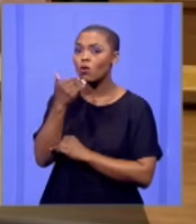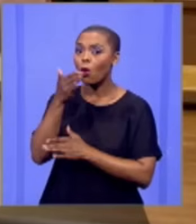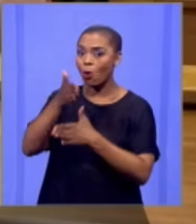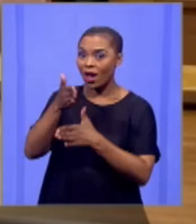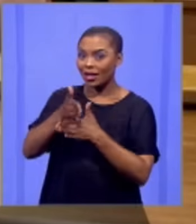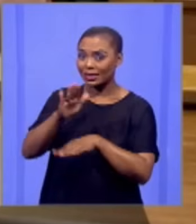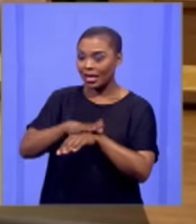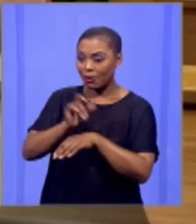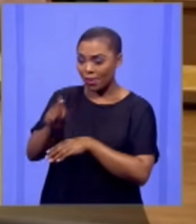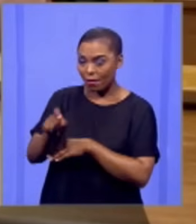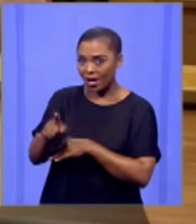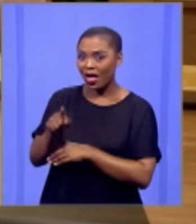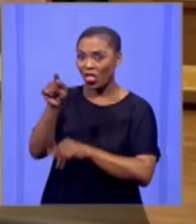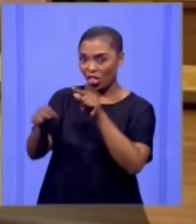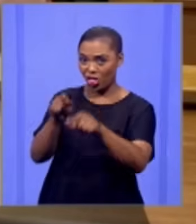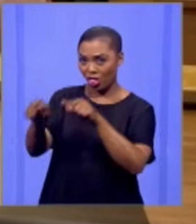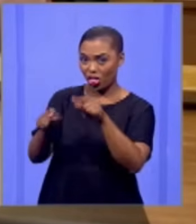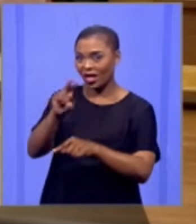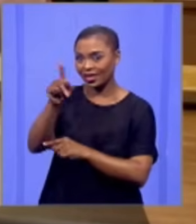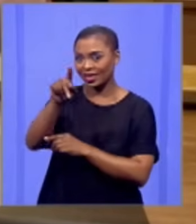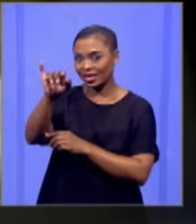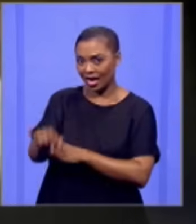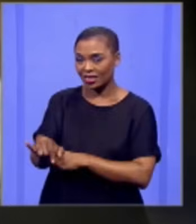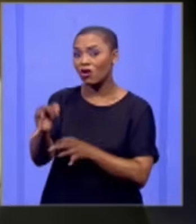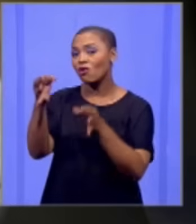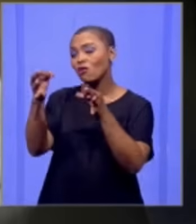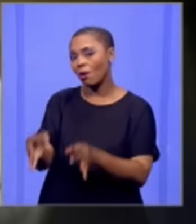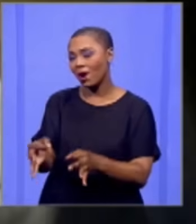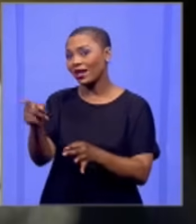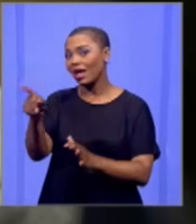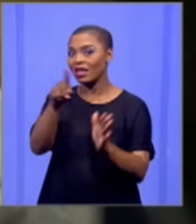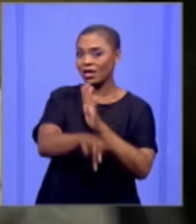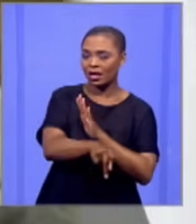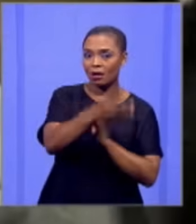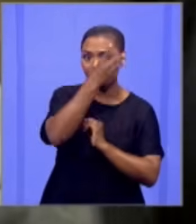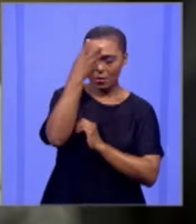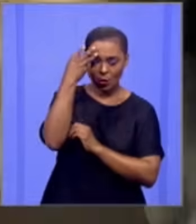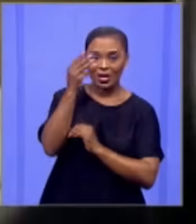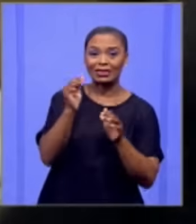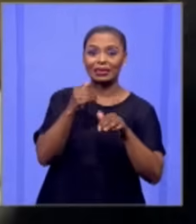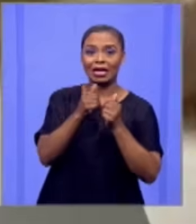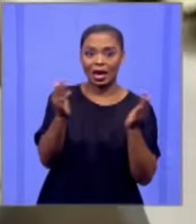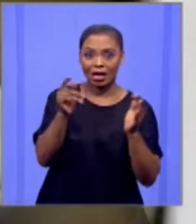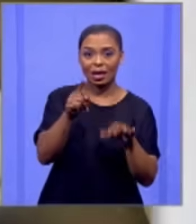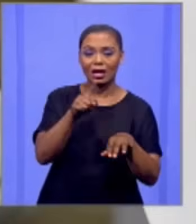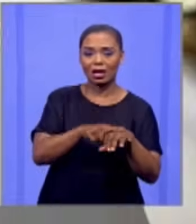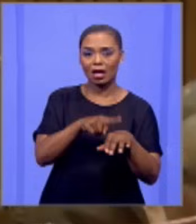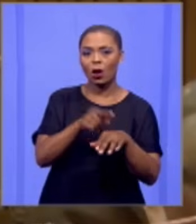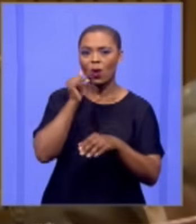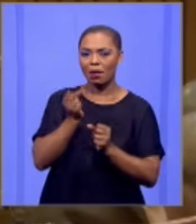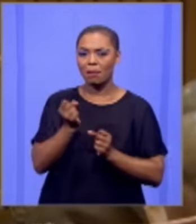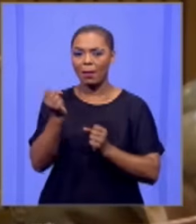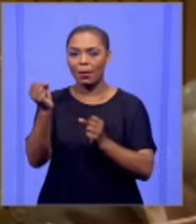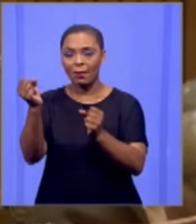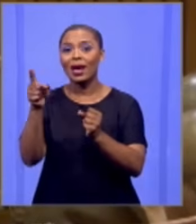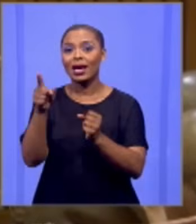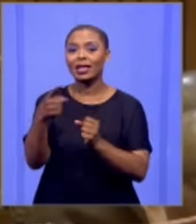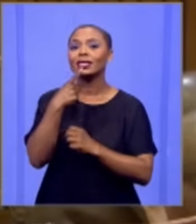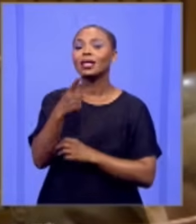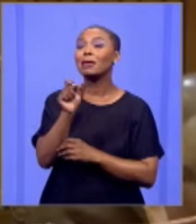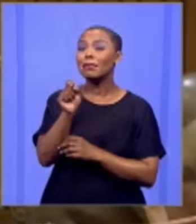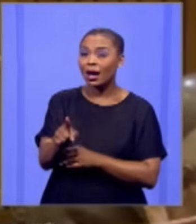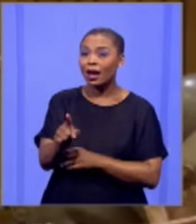mošomong go latofatša Ntanzi semmušo ka polao ya Meiwa go tloga nakong ya ge a ipobola la mathomo. O re ka